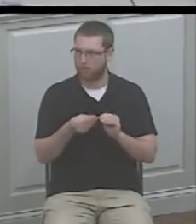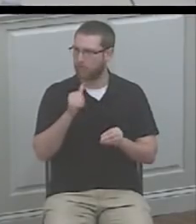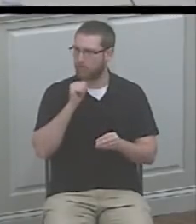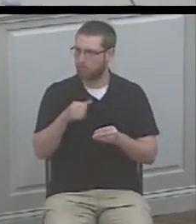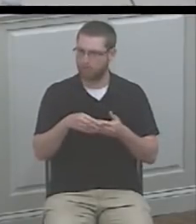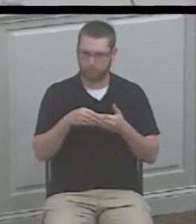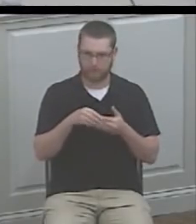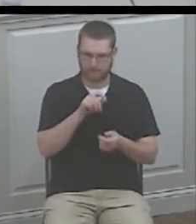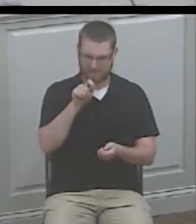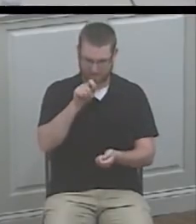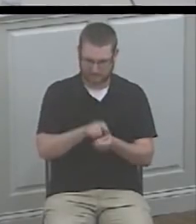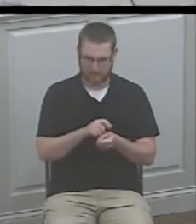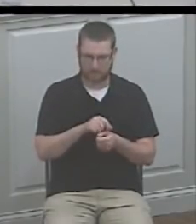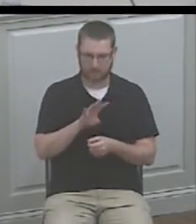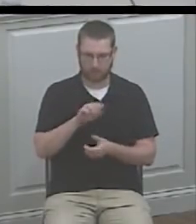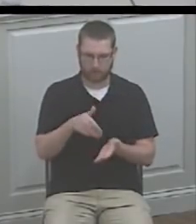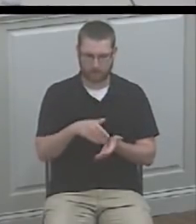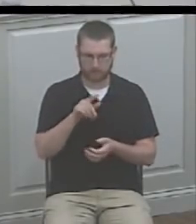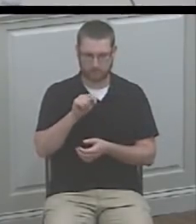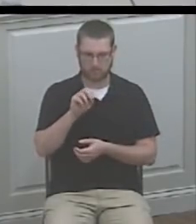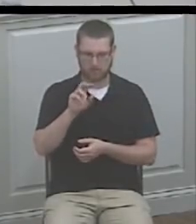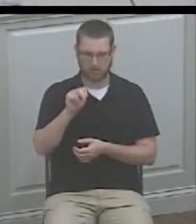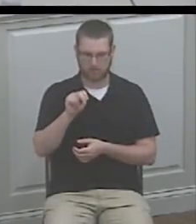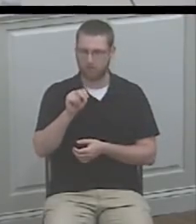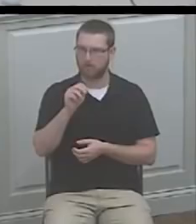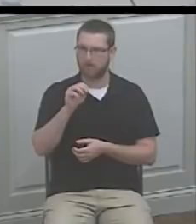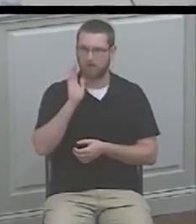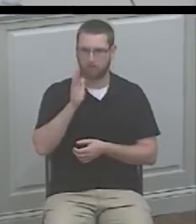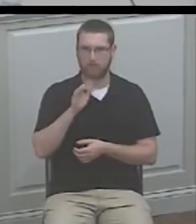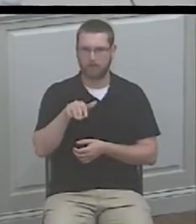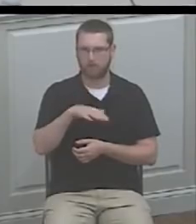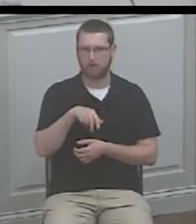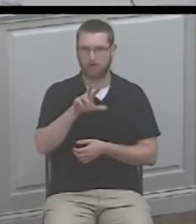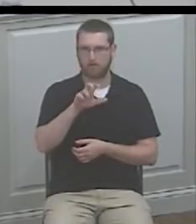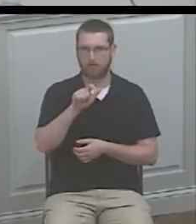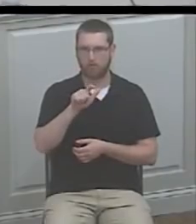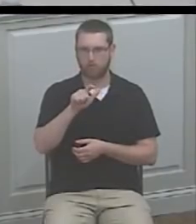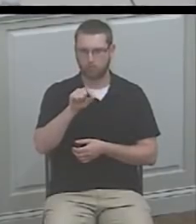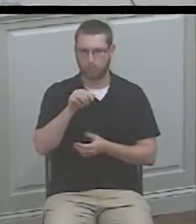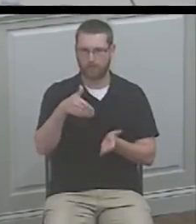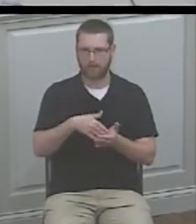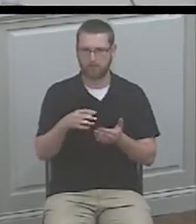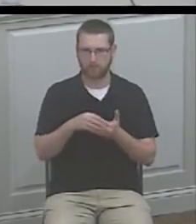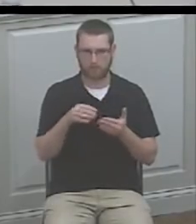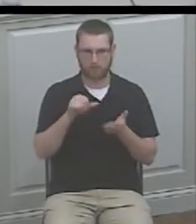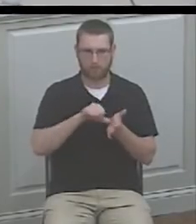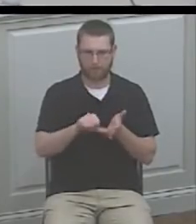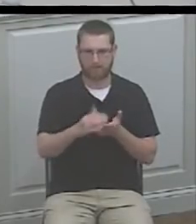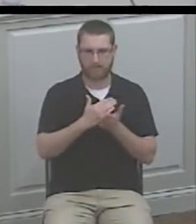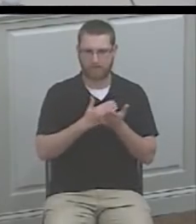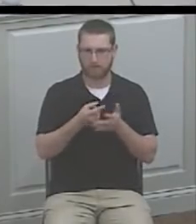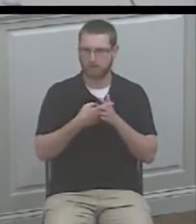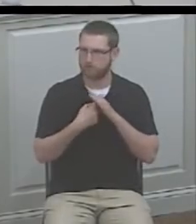plus or minus a few tons. And so it should be about $320,000 for the spring paving list, and we hope to get started on that next